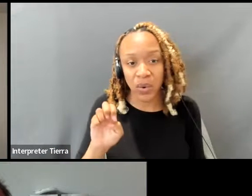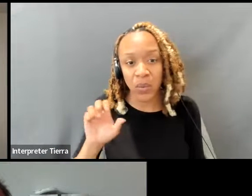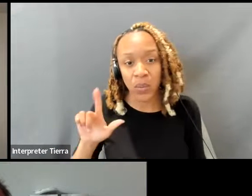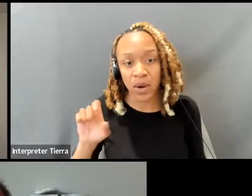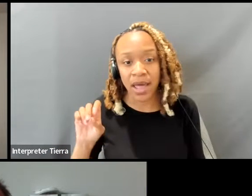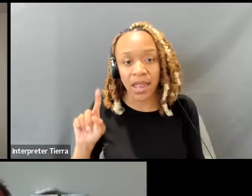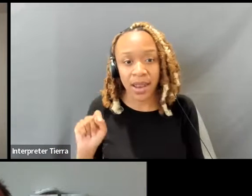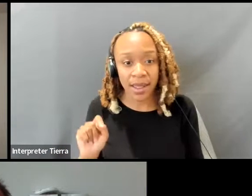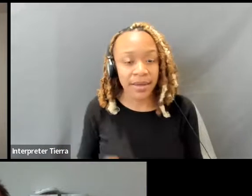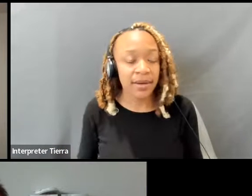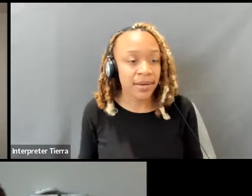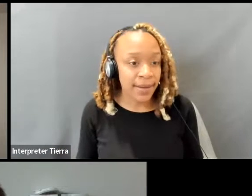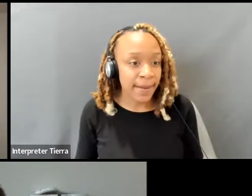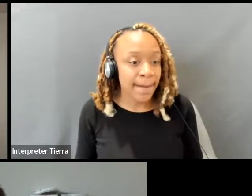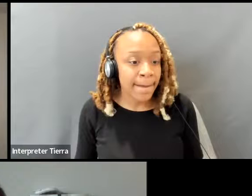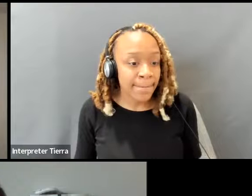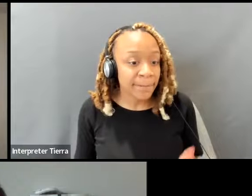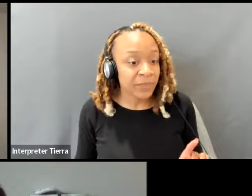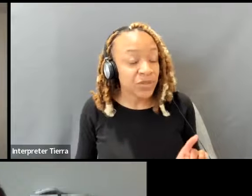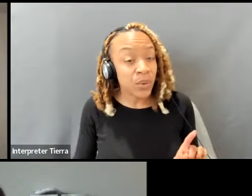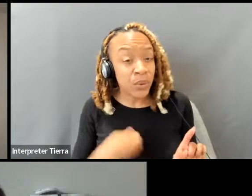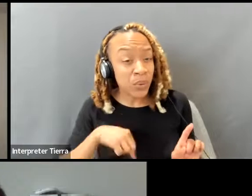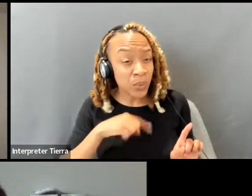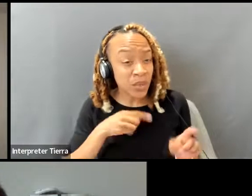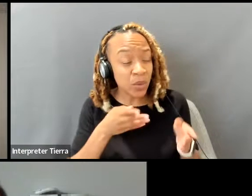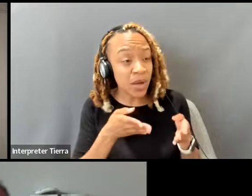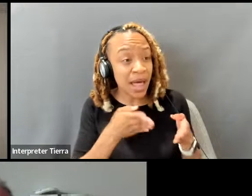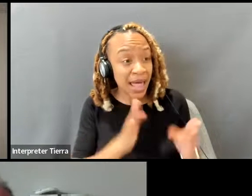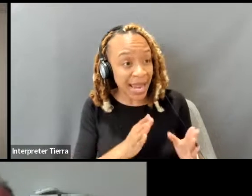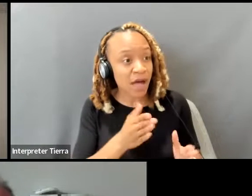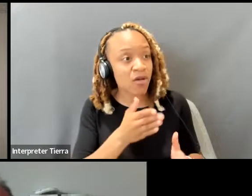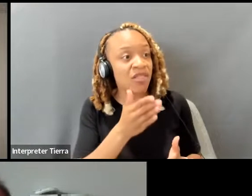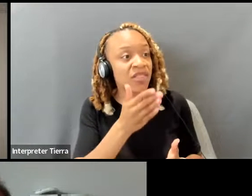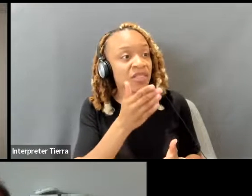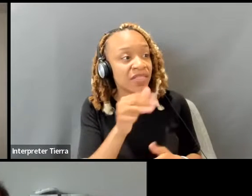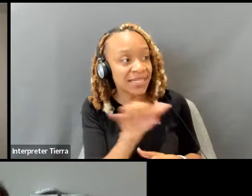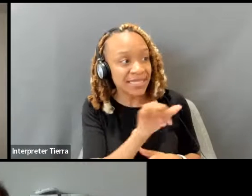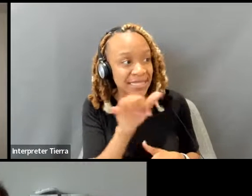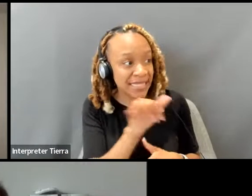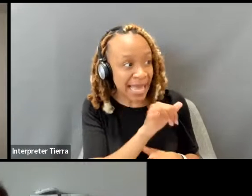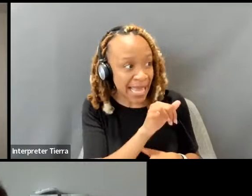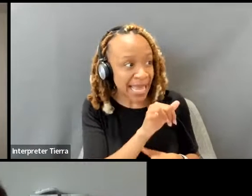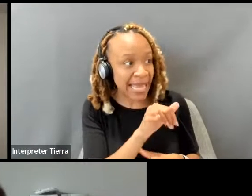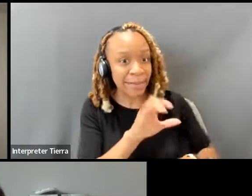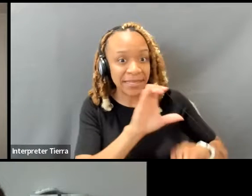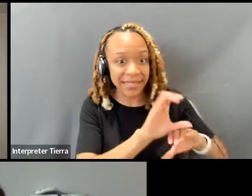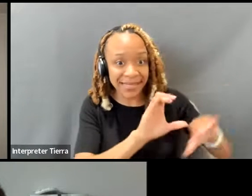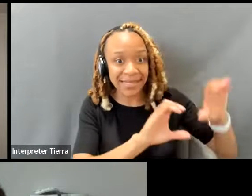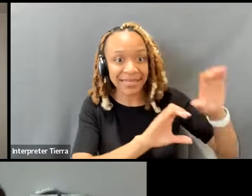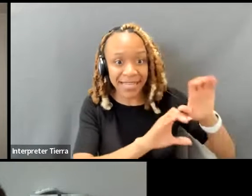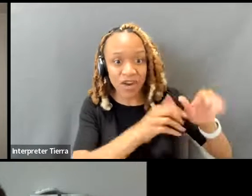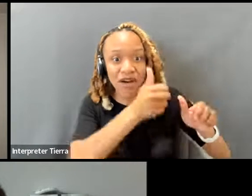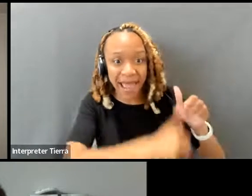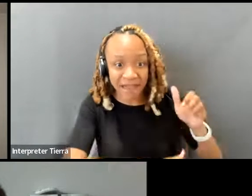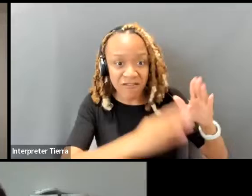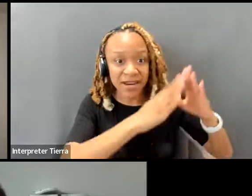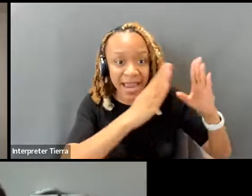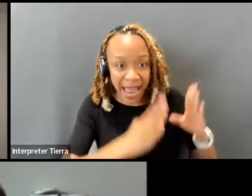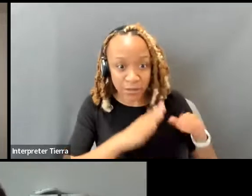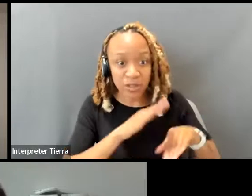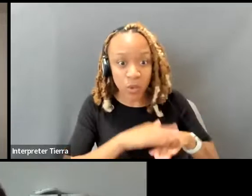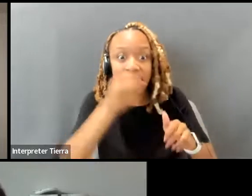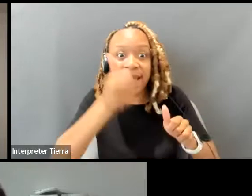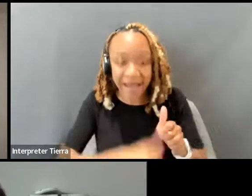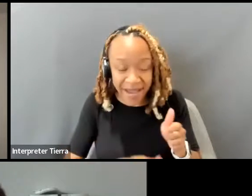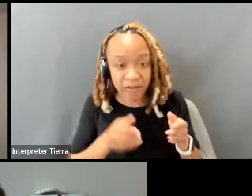like, would we allow the same density on every single house on that block? You know, if this was a precedent and the rest of